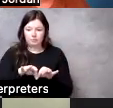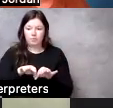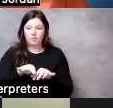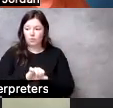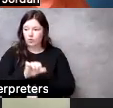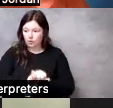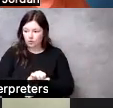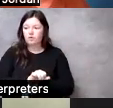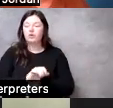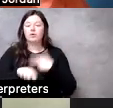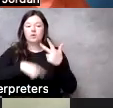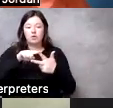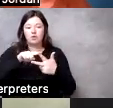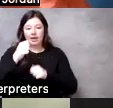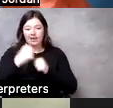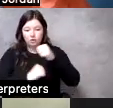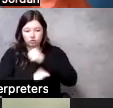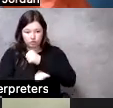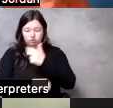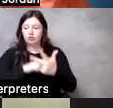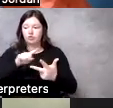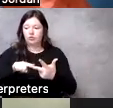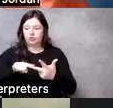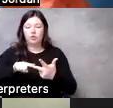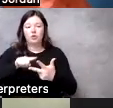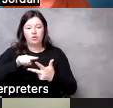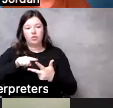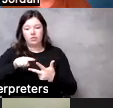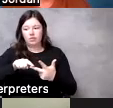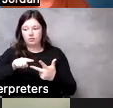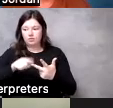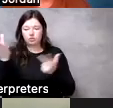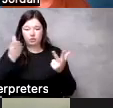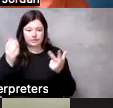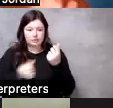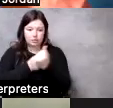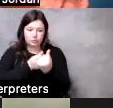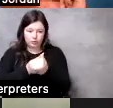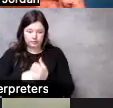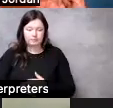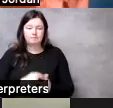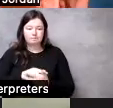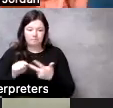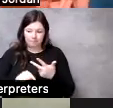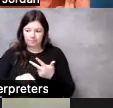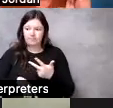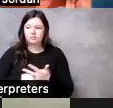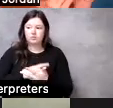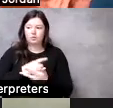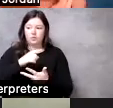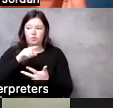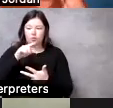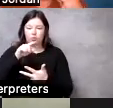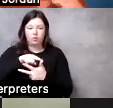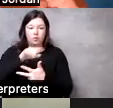infrastructure changes that support and sustain the implementation of effective services and supports. So a framework,